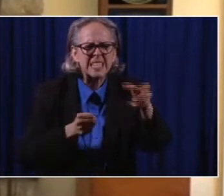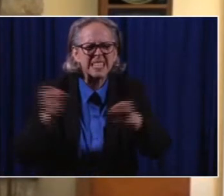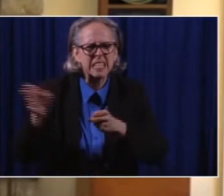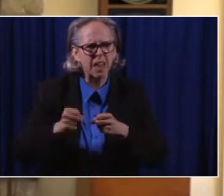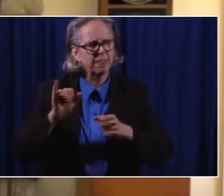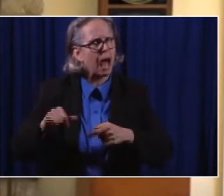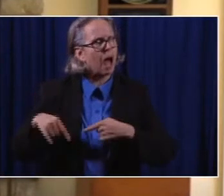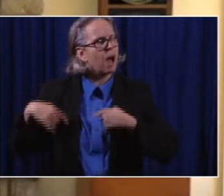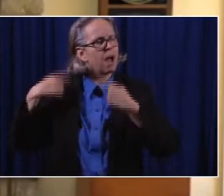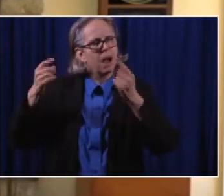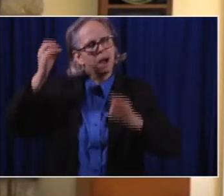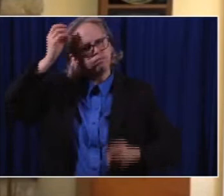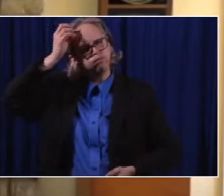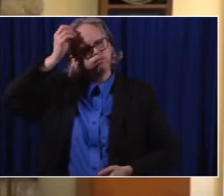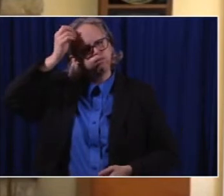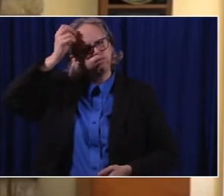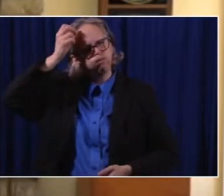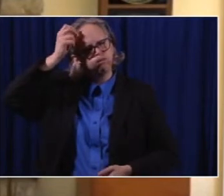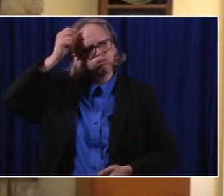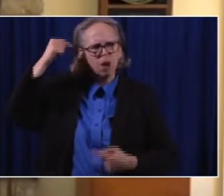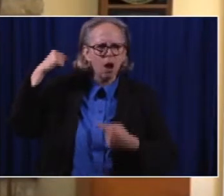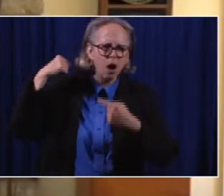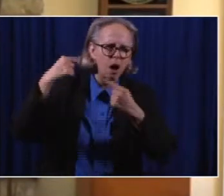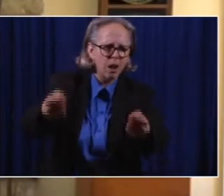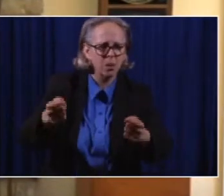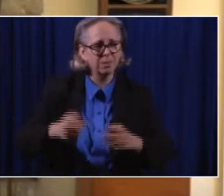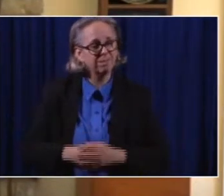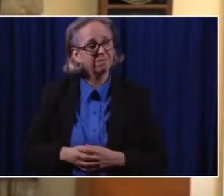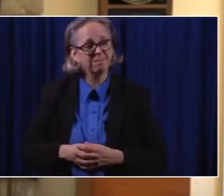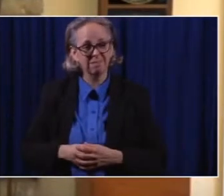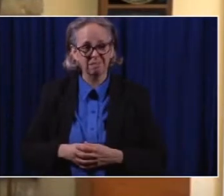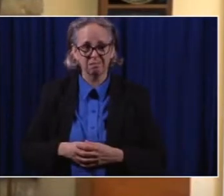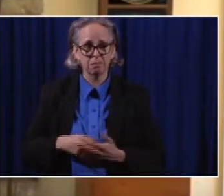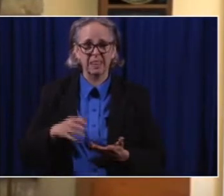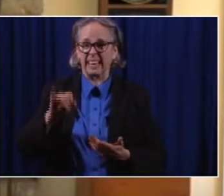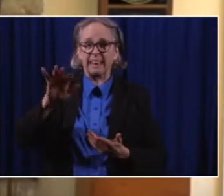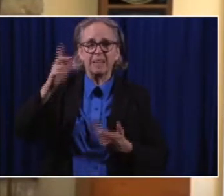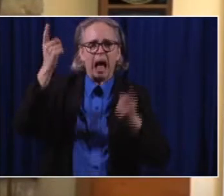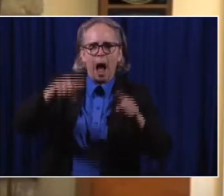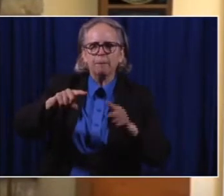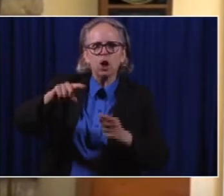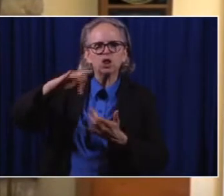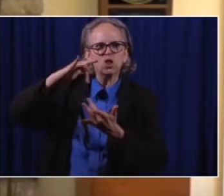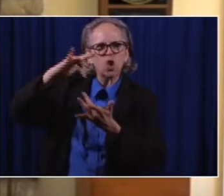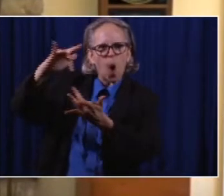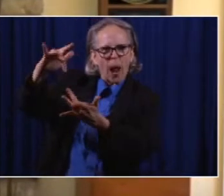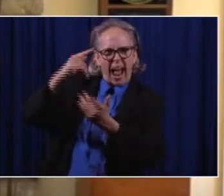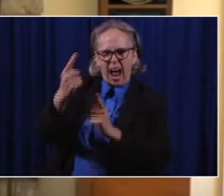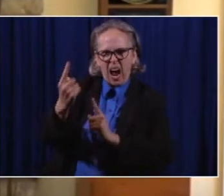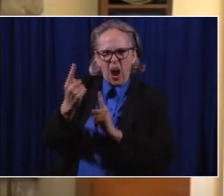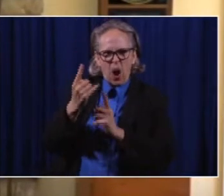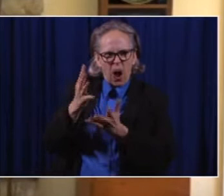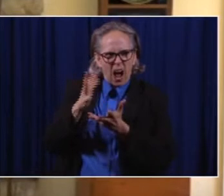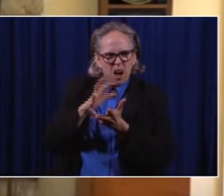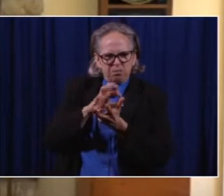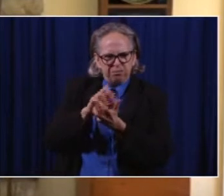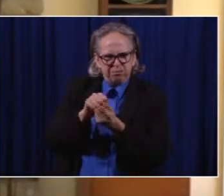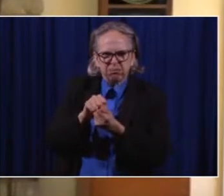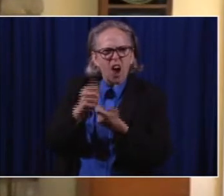when a tornado hits, we see it. We see the damage. We all know that we need to go deal with it.